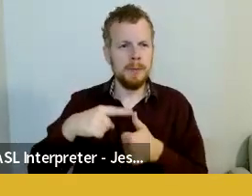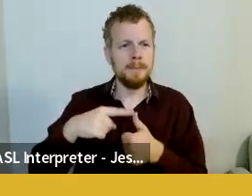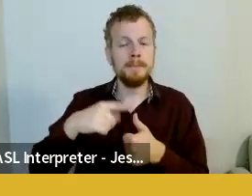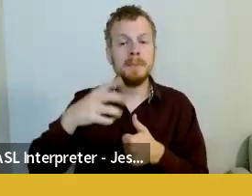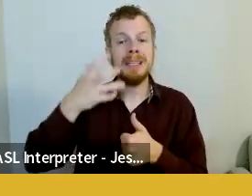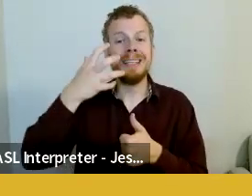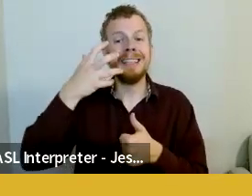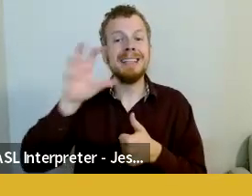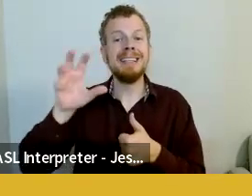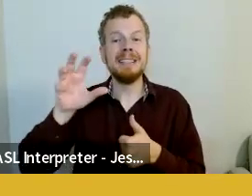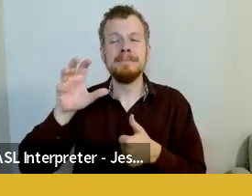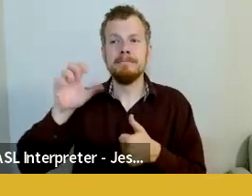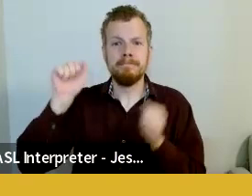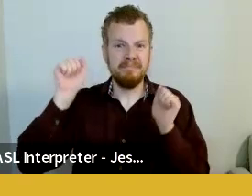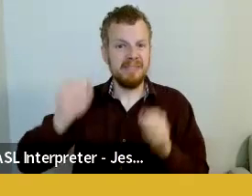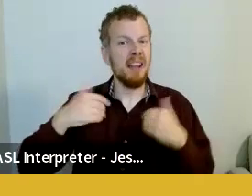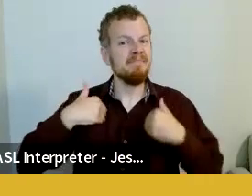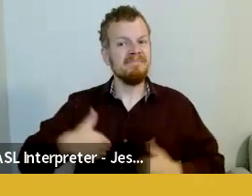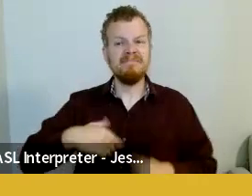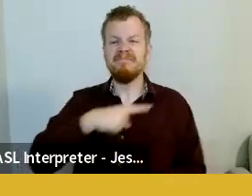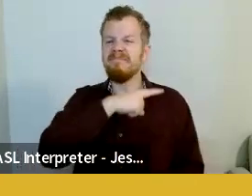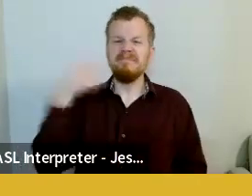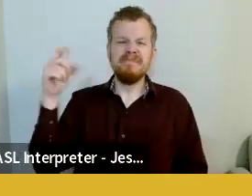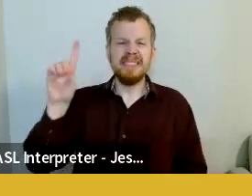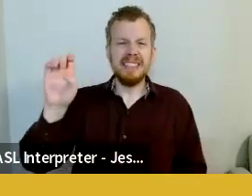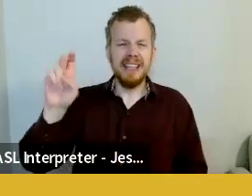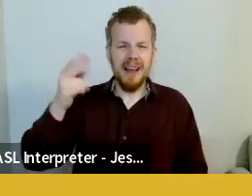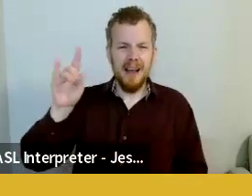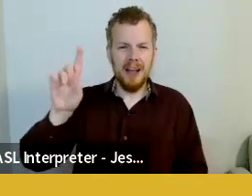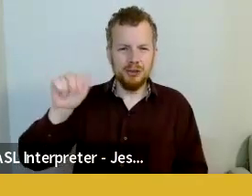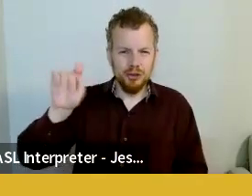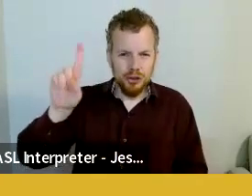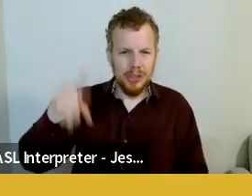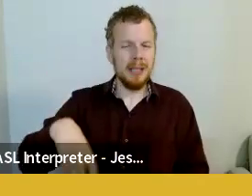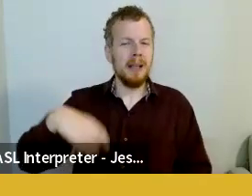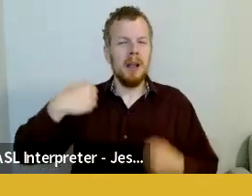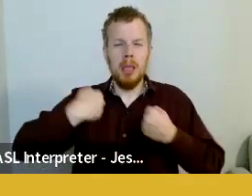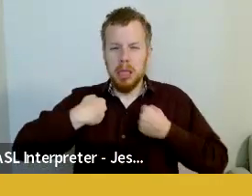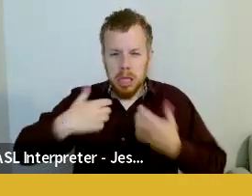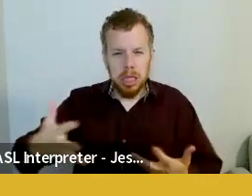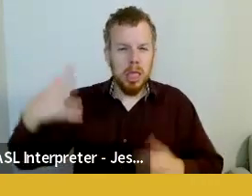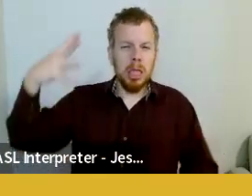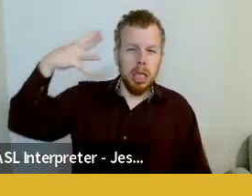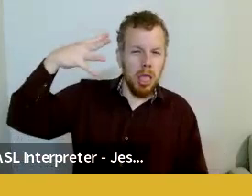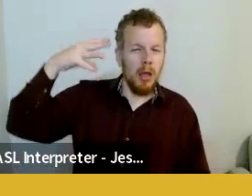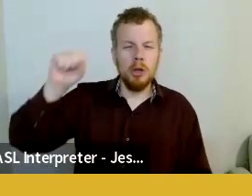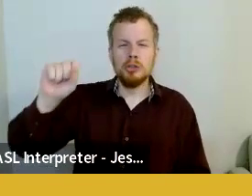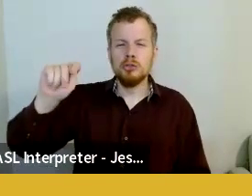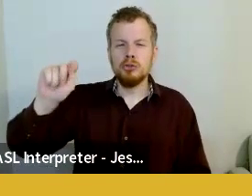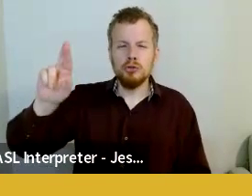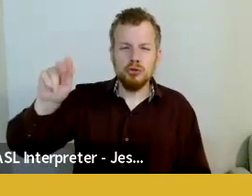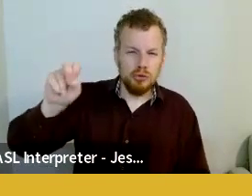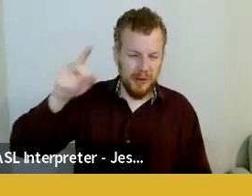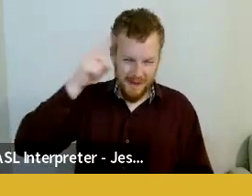can increase the risk of dehydration, heat exhaustion, and heat stroke for all people.